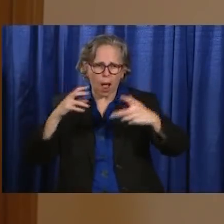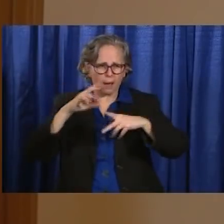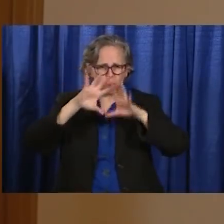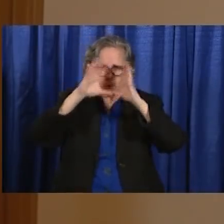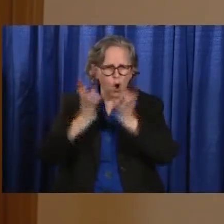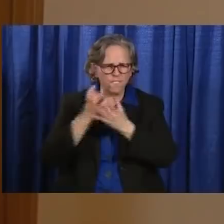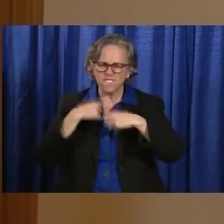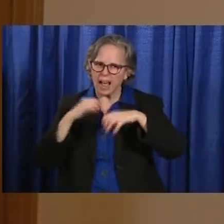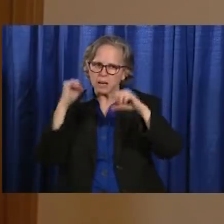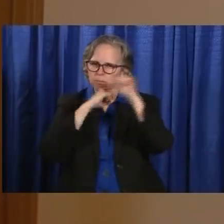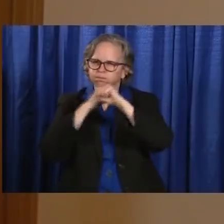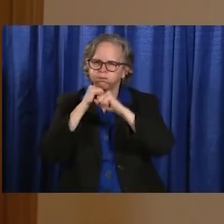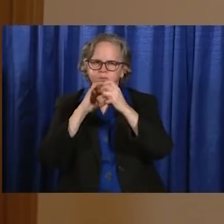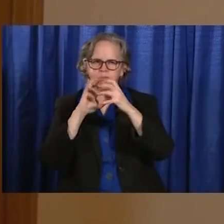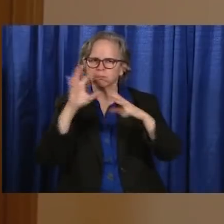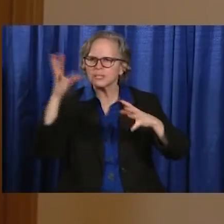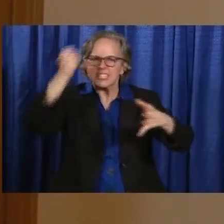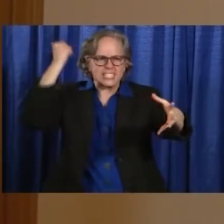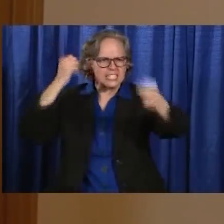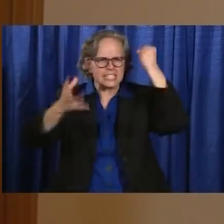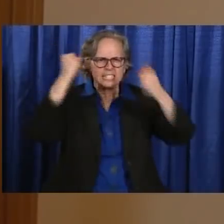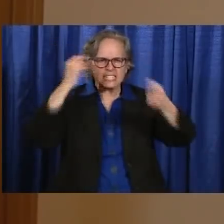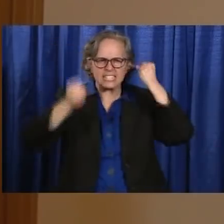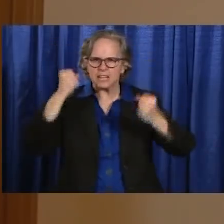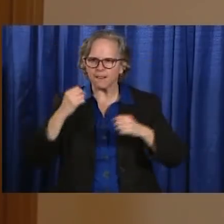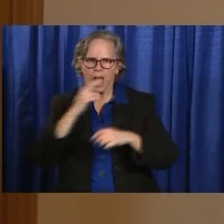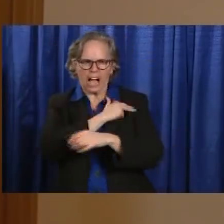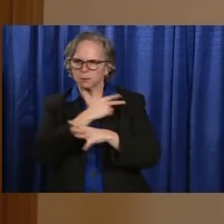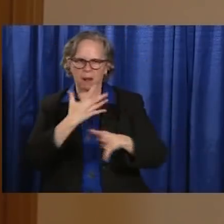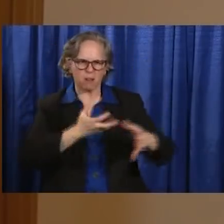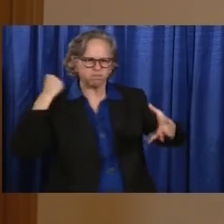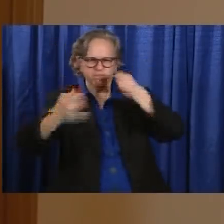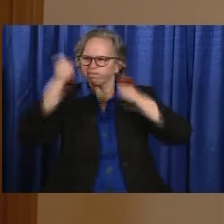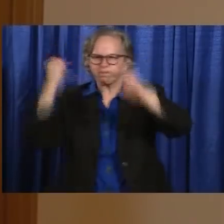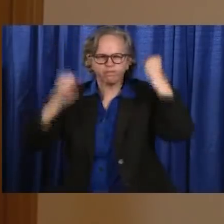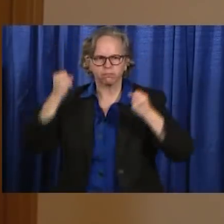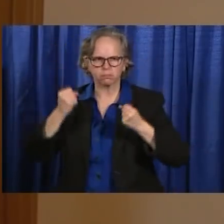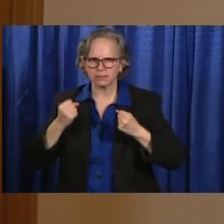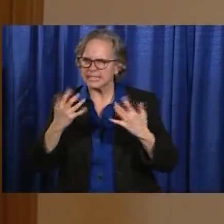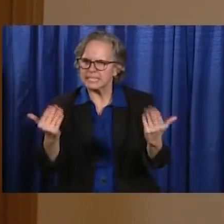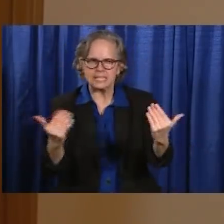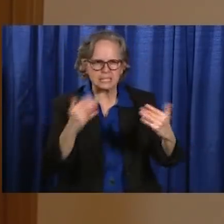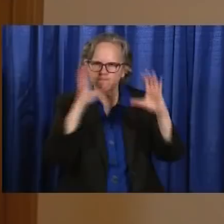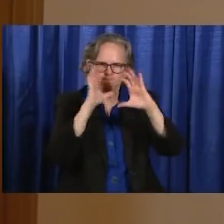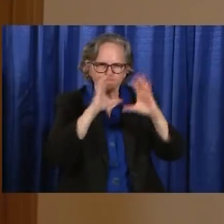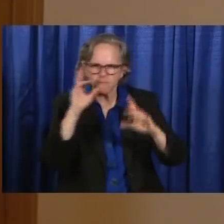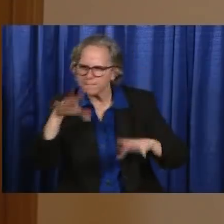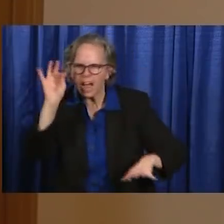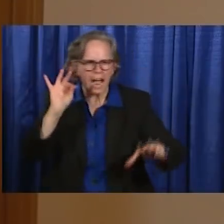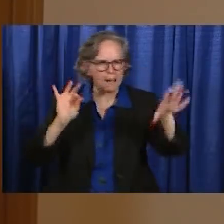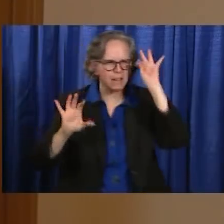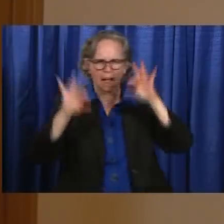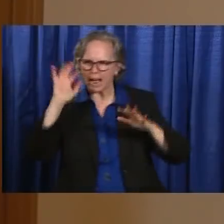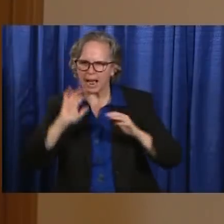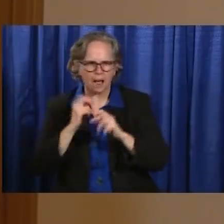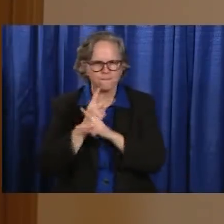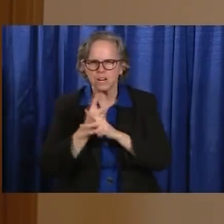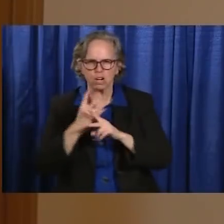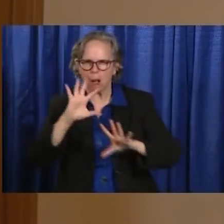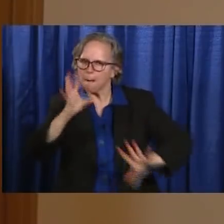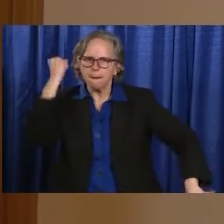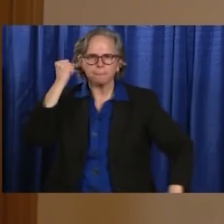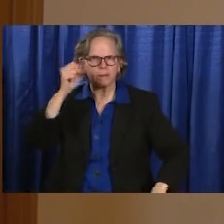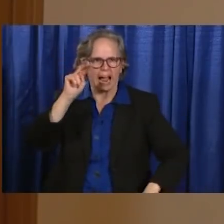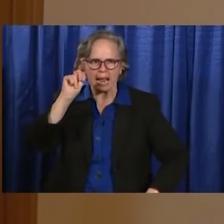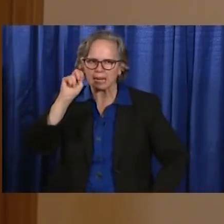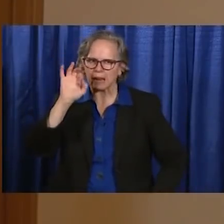We're fighting to get testing equipment. We're fighting to get these made. We're fighting to find ways. We have these amazing manufacturers here